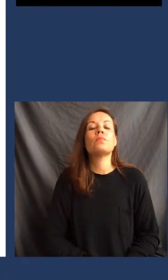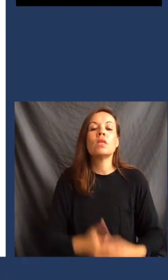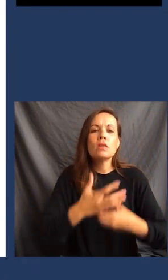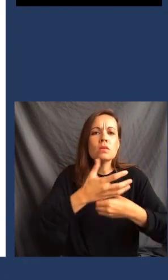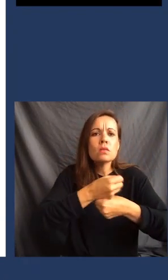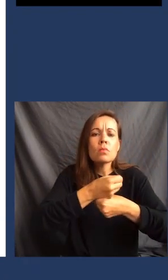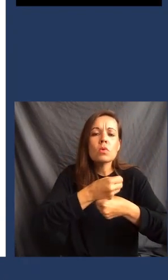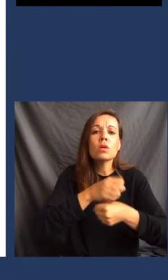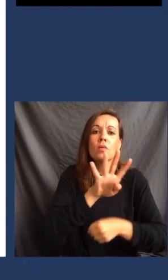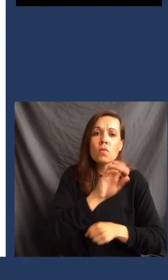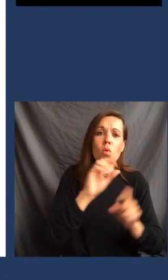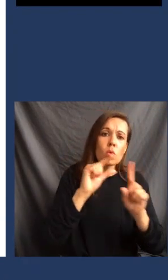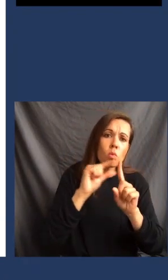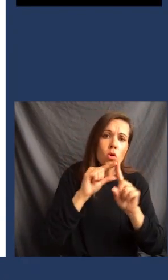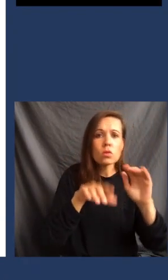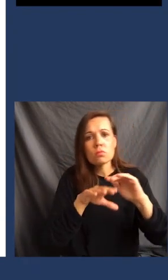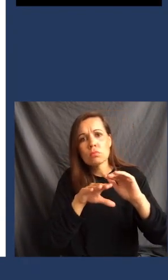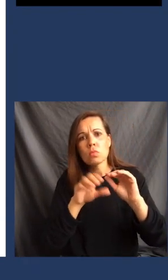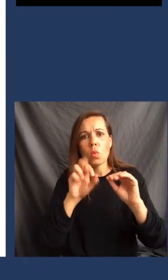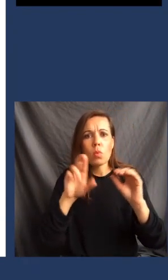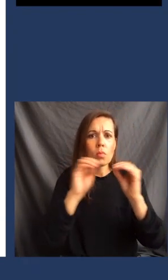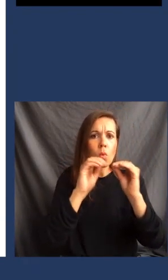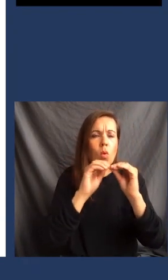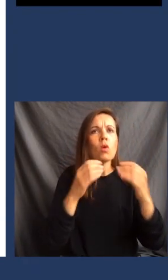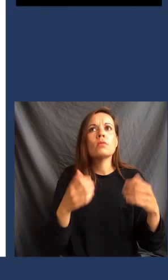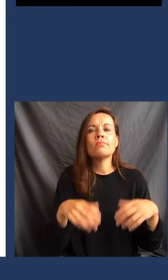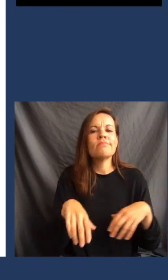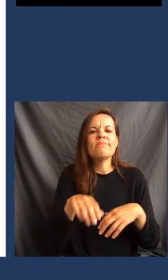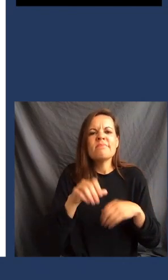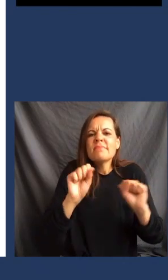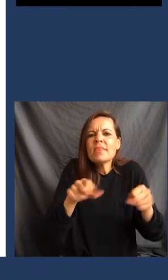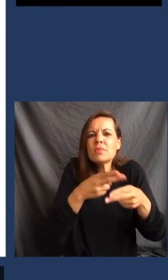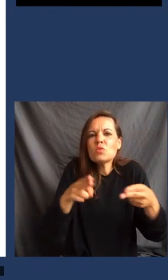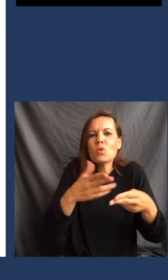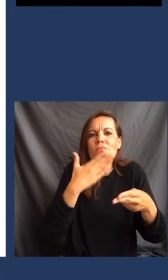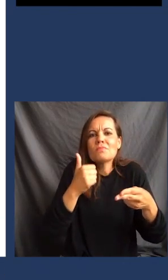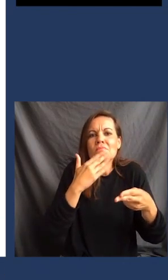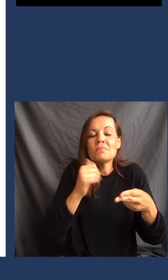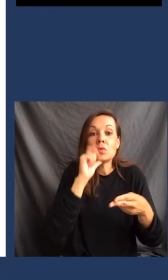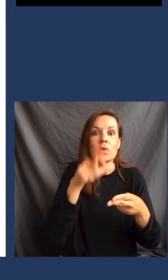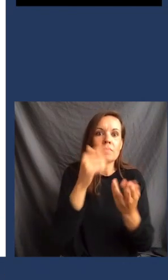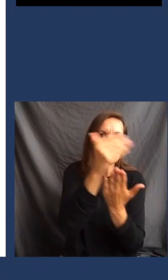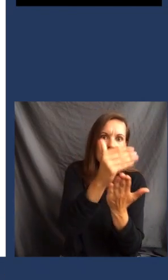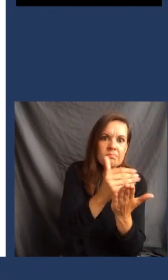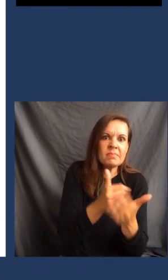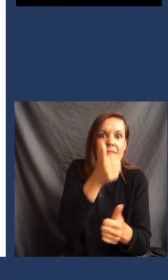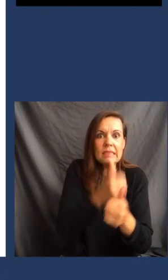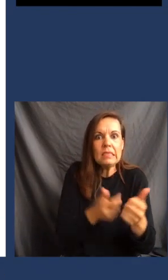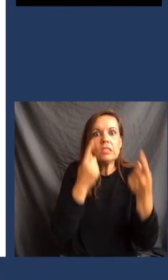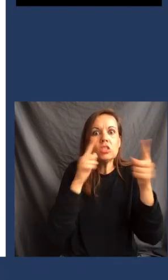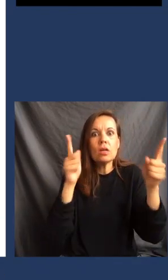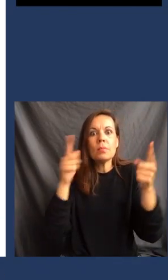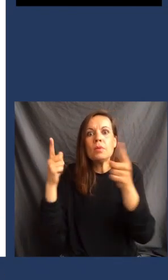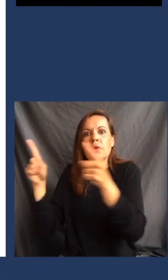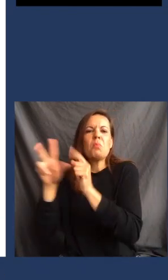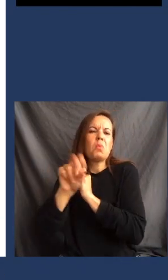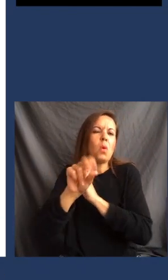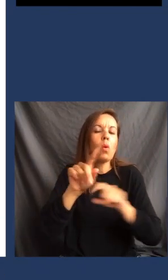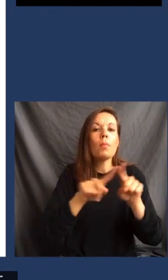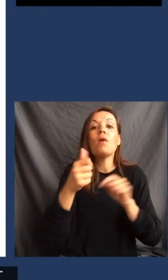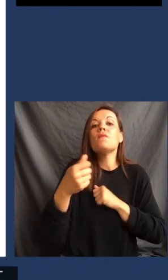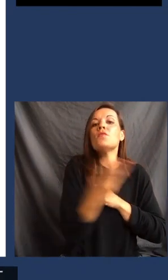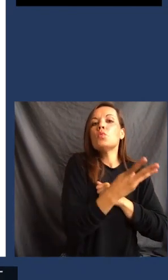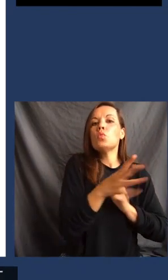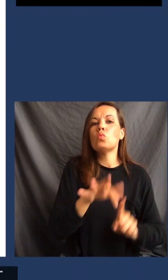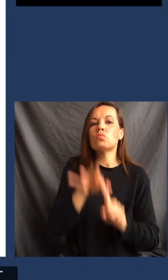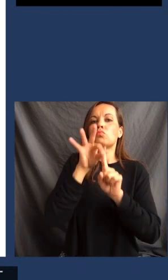want to keep it short and sweet. You don't need to list all of your career accomplishments, but you do want to maybe include a few things that you are